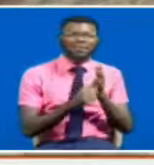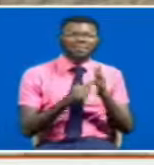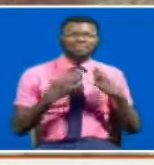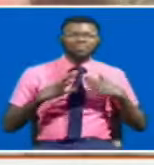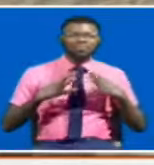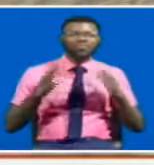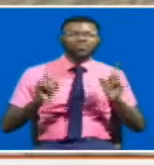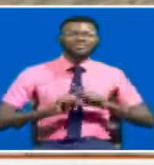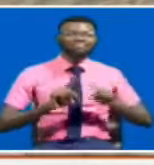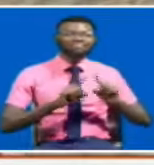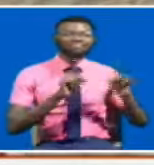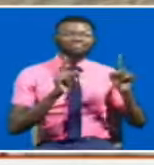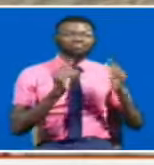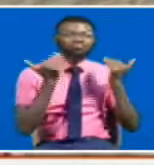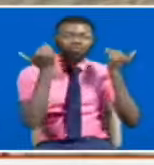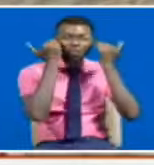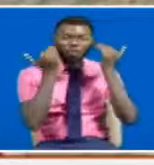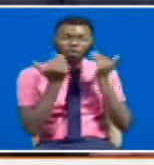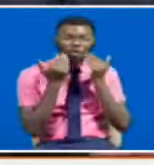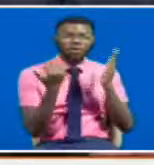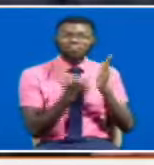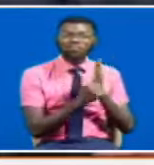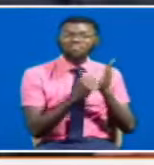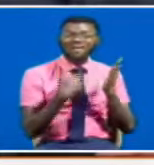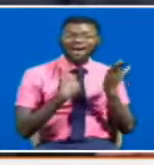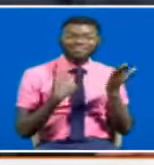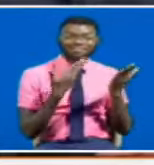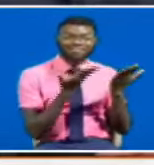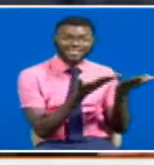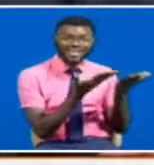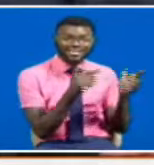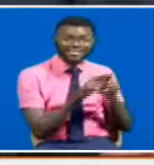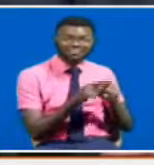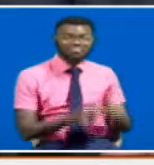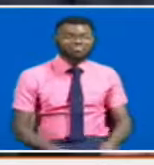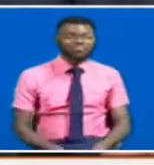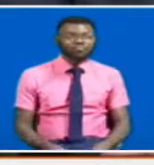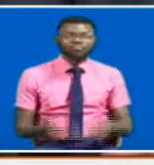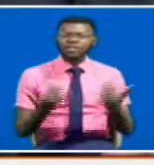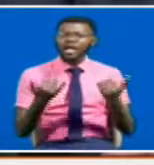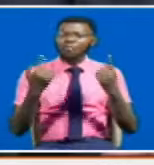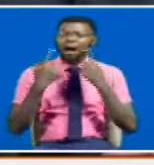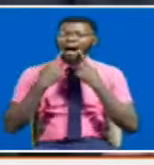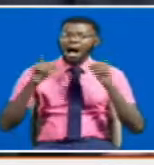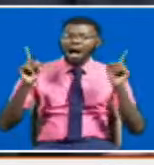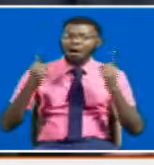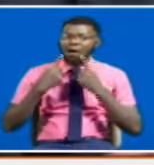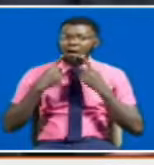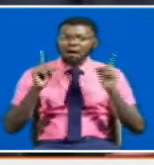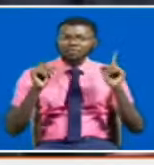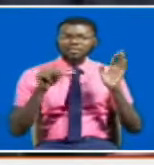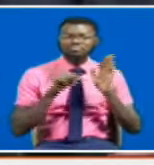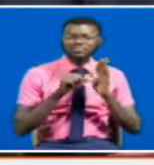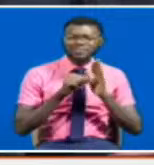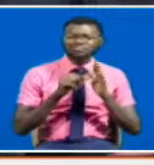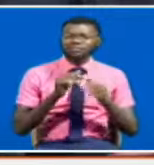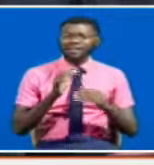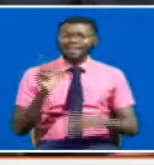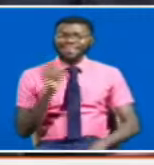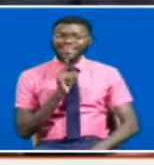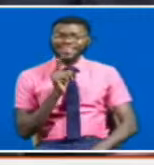kuna ufisadi inaendelea mahakamani. These threats and declarations are extremely